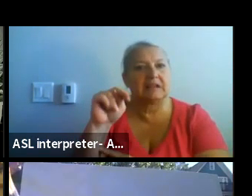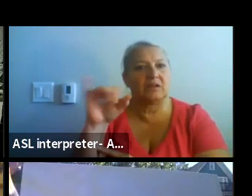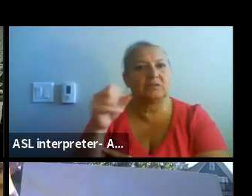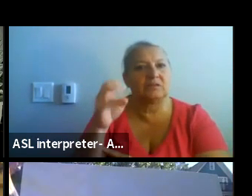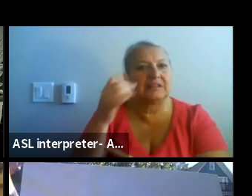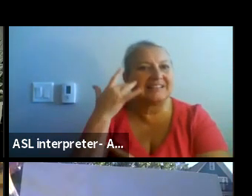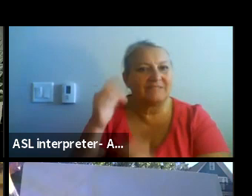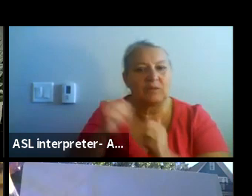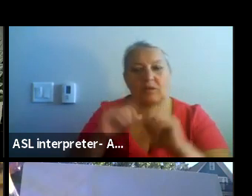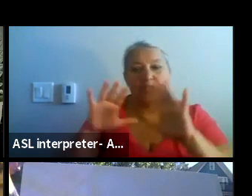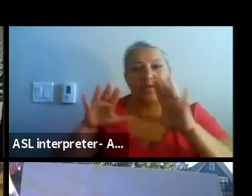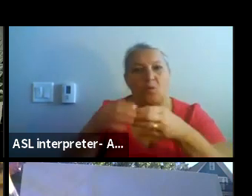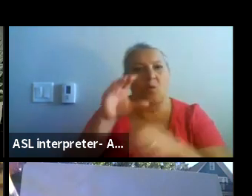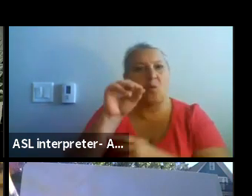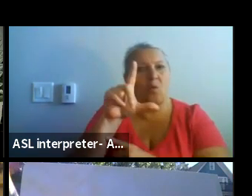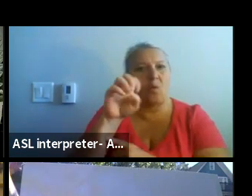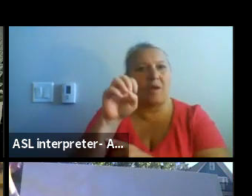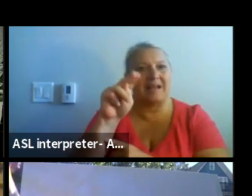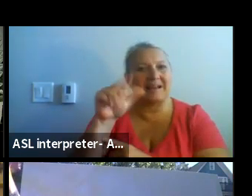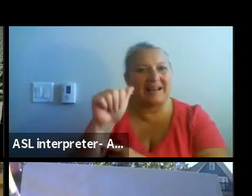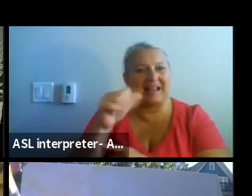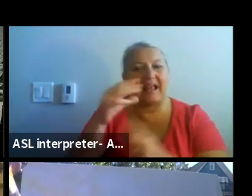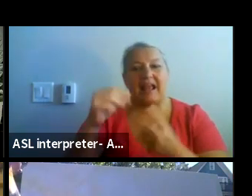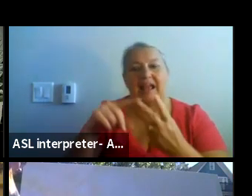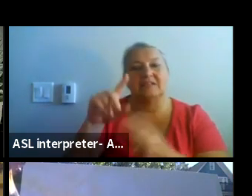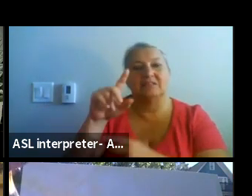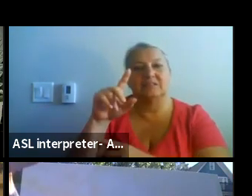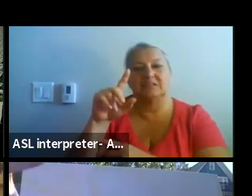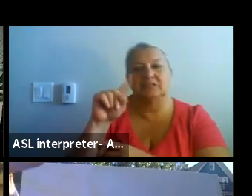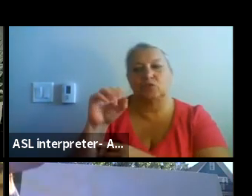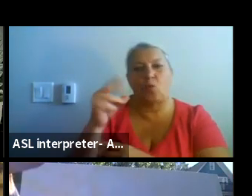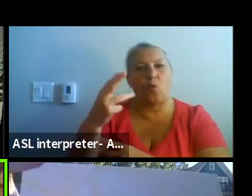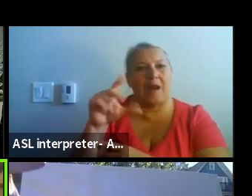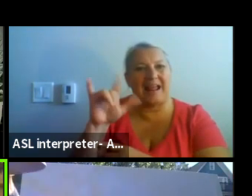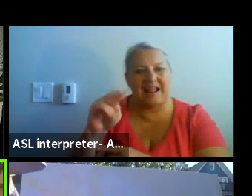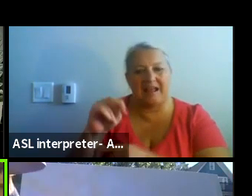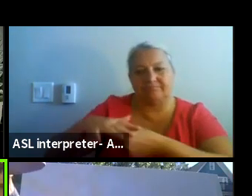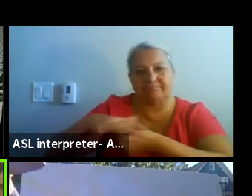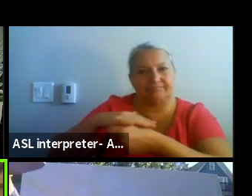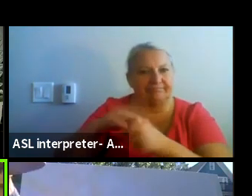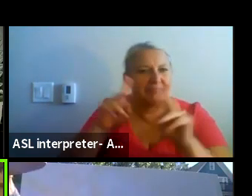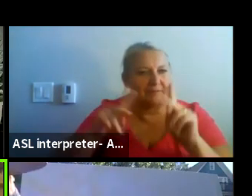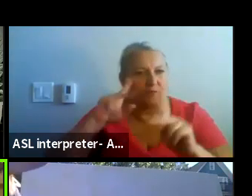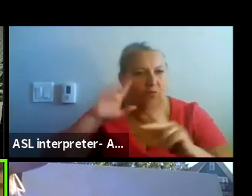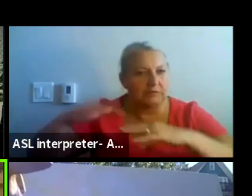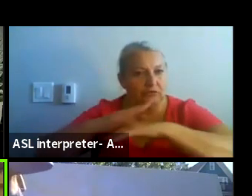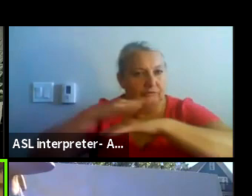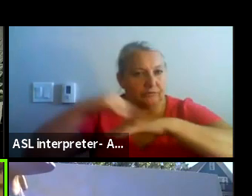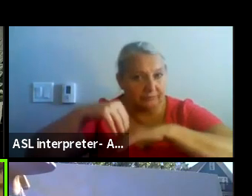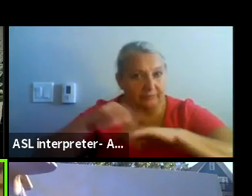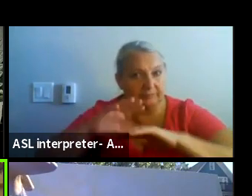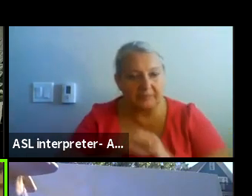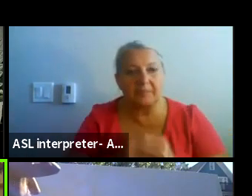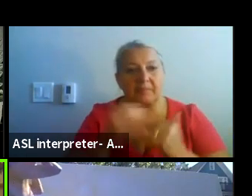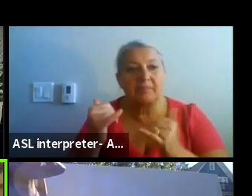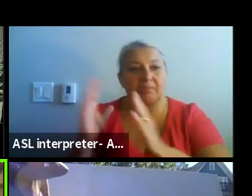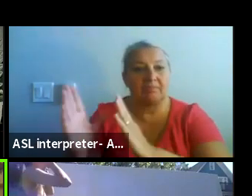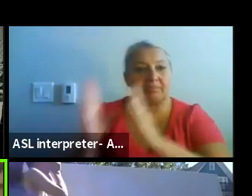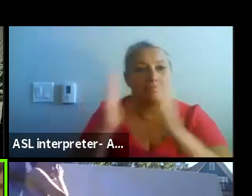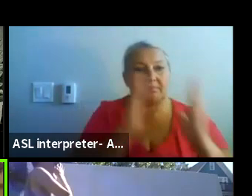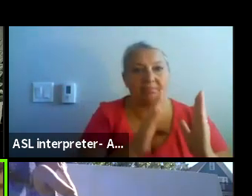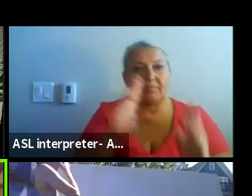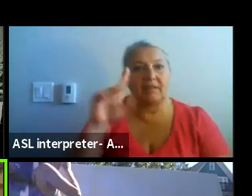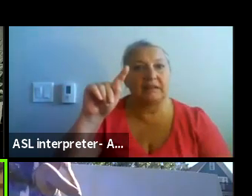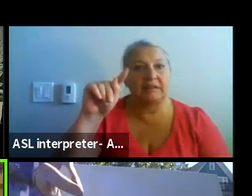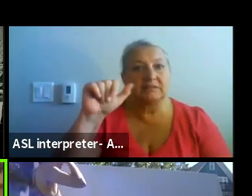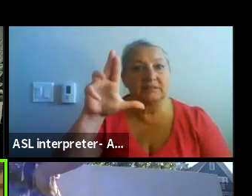of the Ohlone and Tinian peoples. Check. This is Tara. So today's plan for our